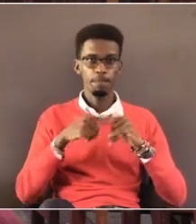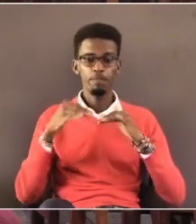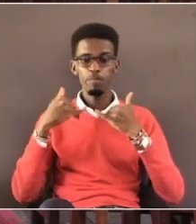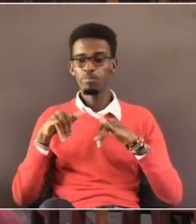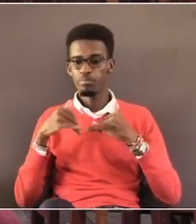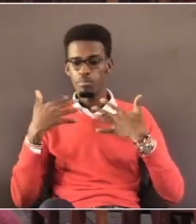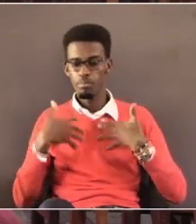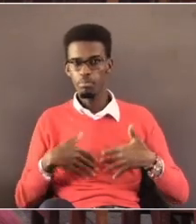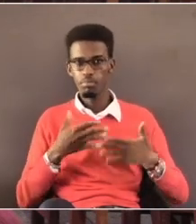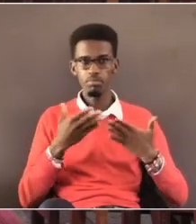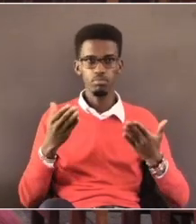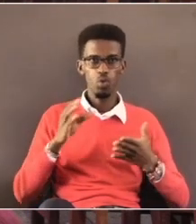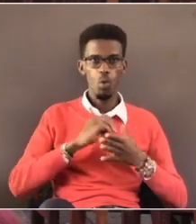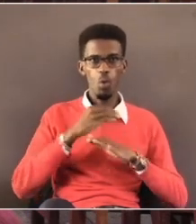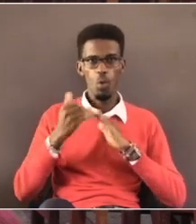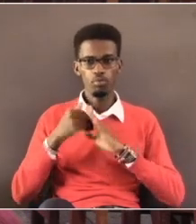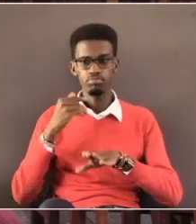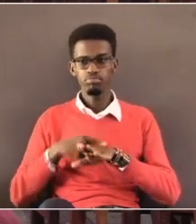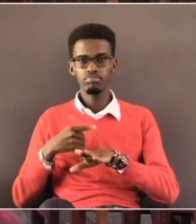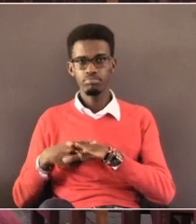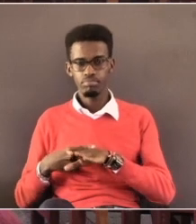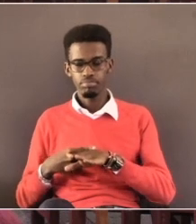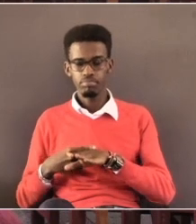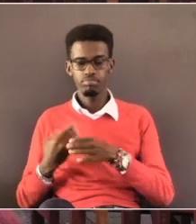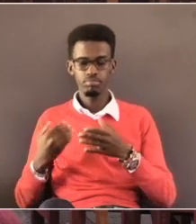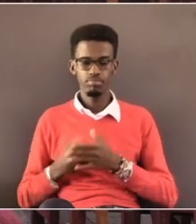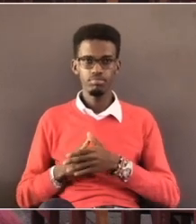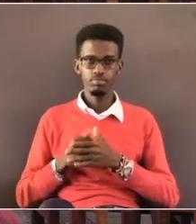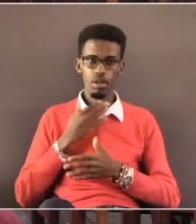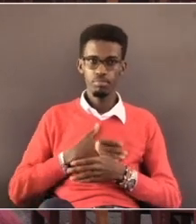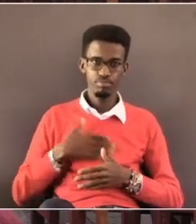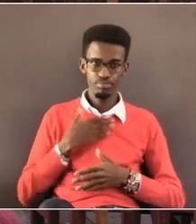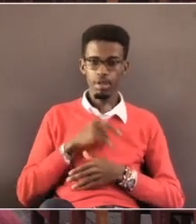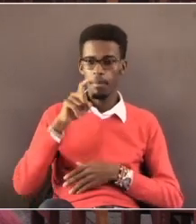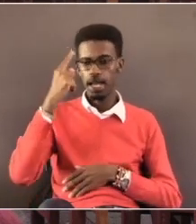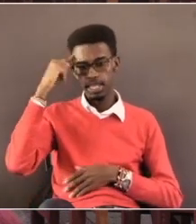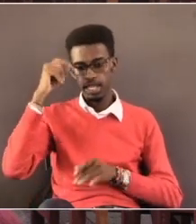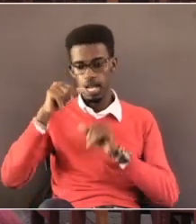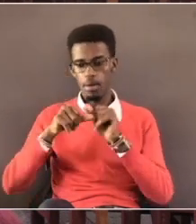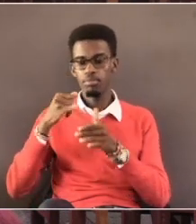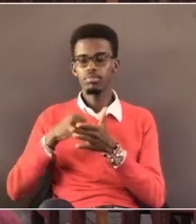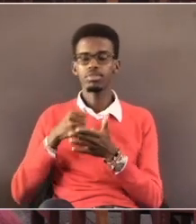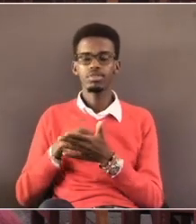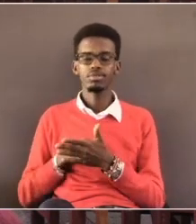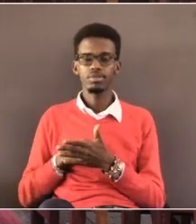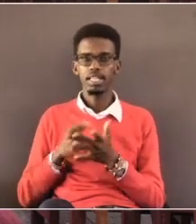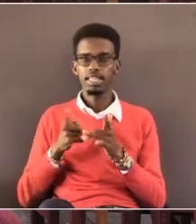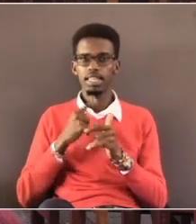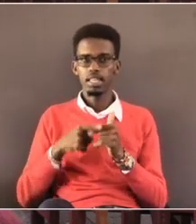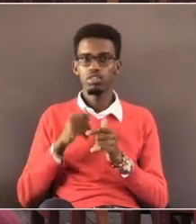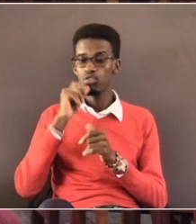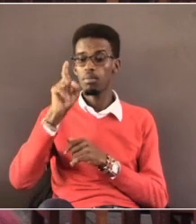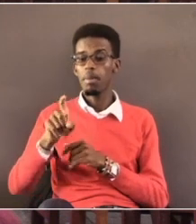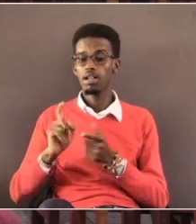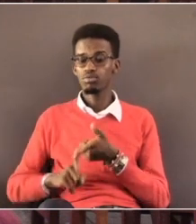victim, almost every time, terms and conditions for me should apply, and it's not